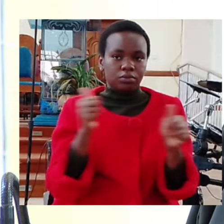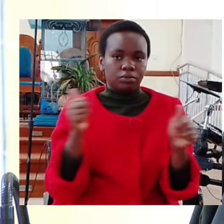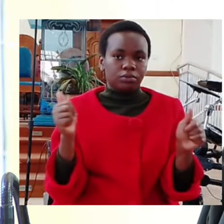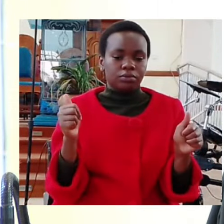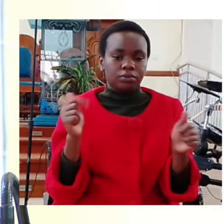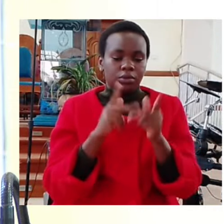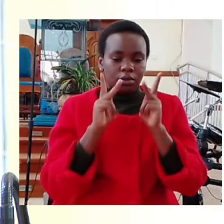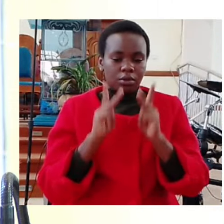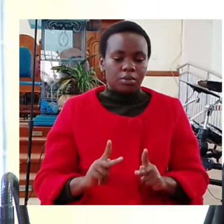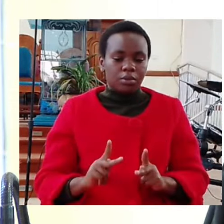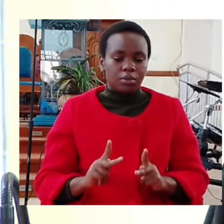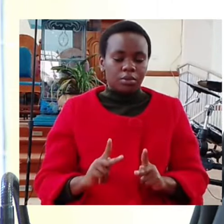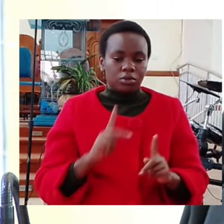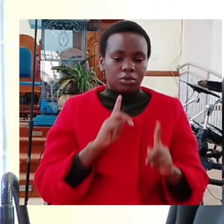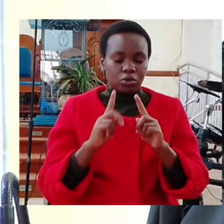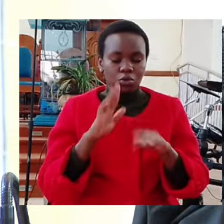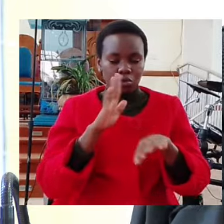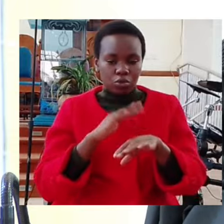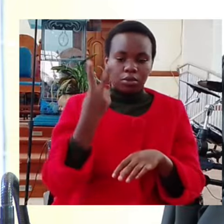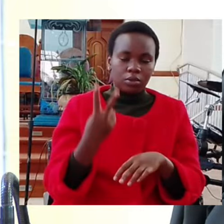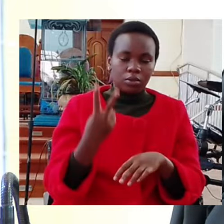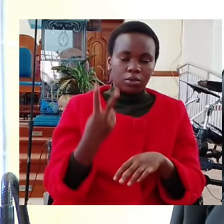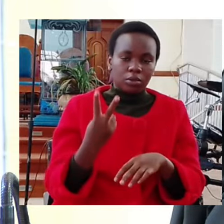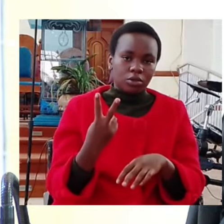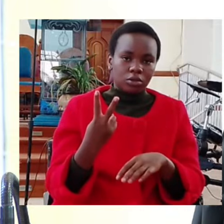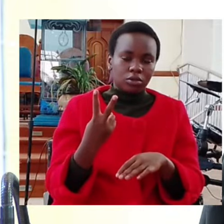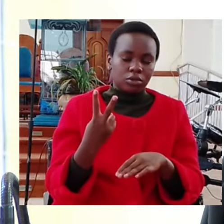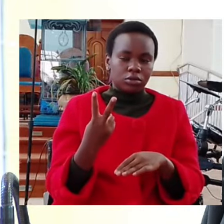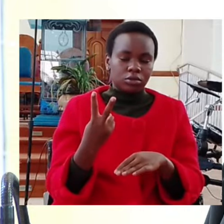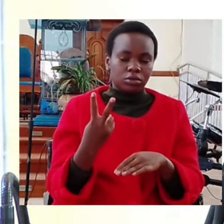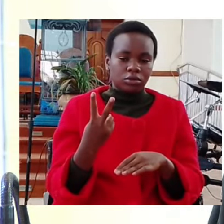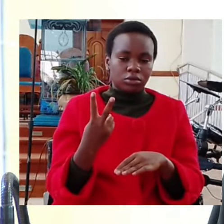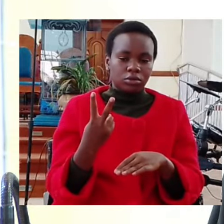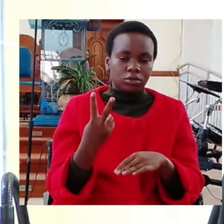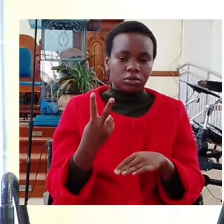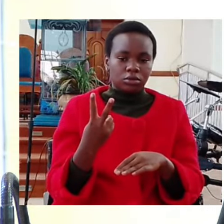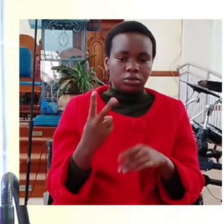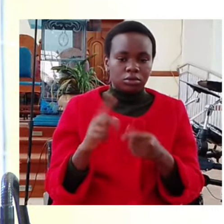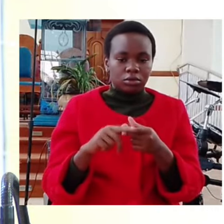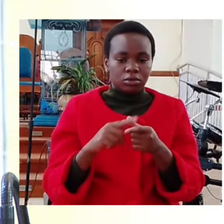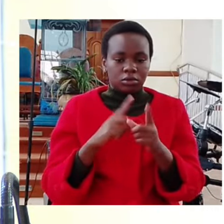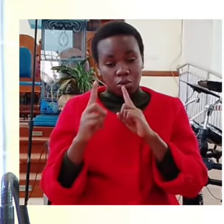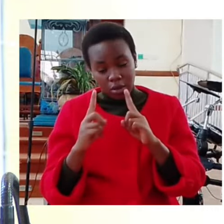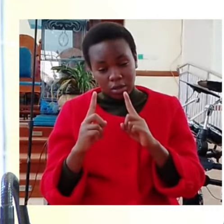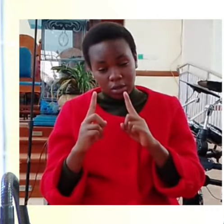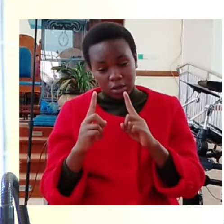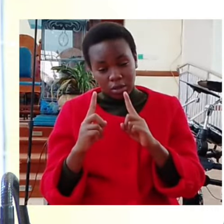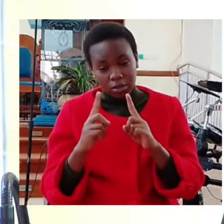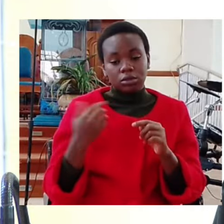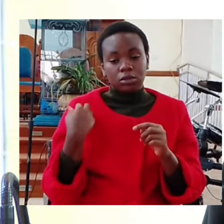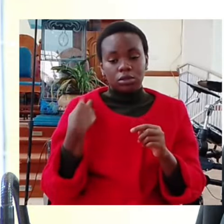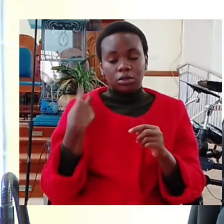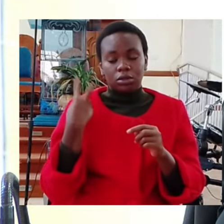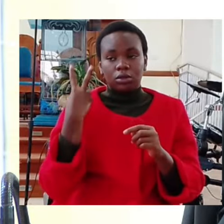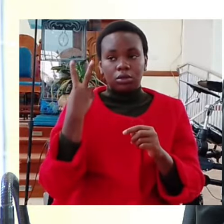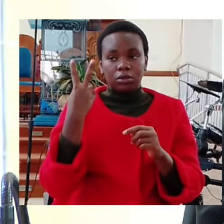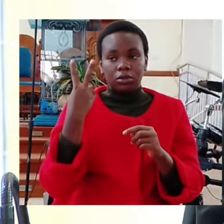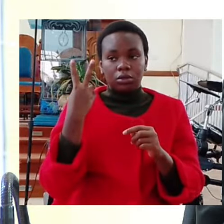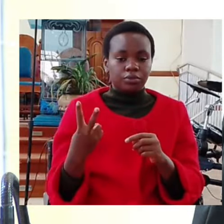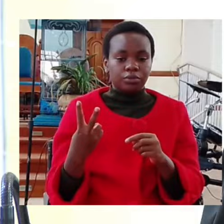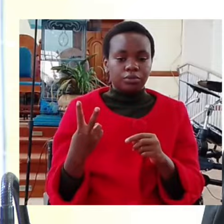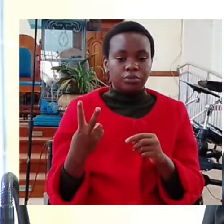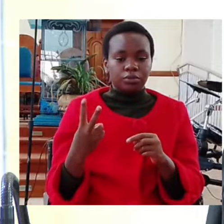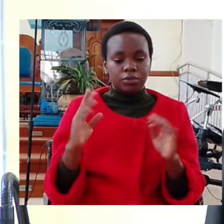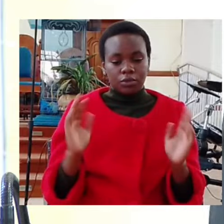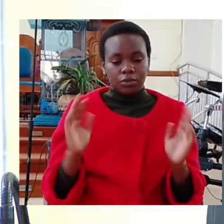ciugo njega. Undu wa keri uria tungiuma tugo undu wa mbere ni ciugo, words of affirmation. Undu wa keri uria tungiumanagiriria